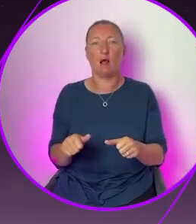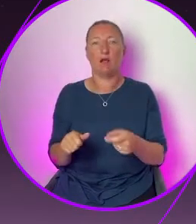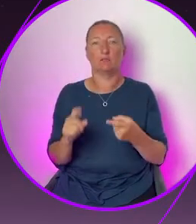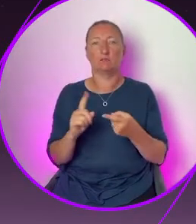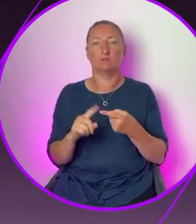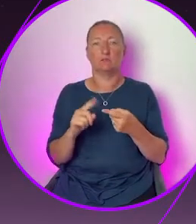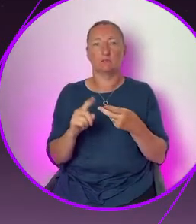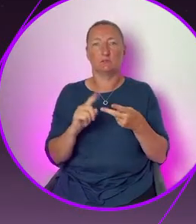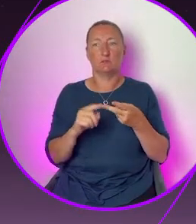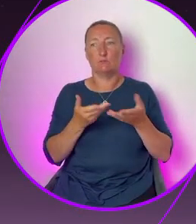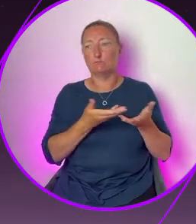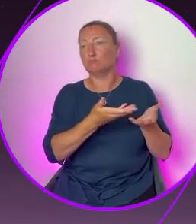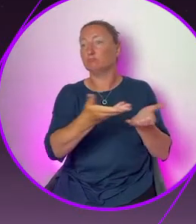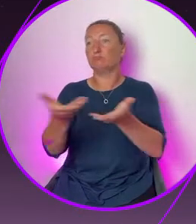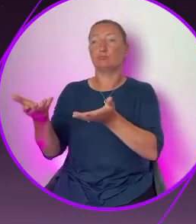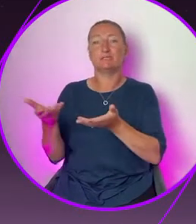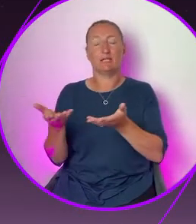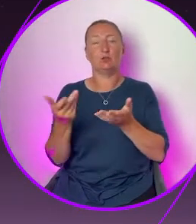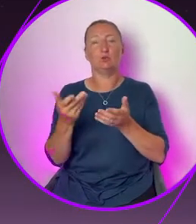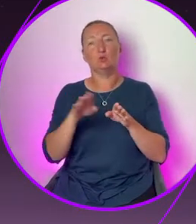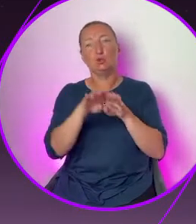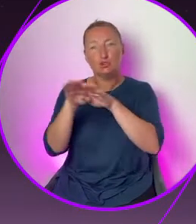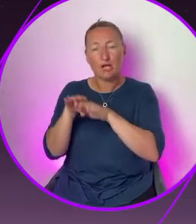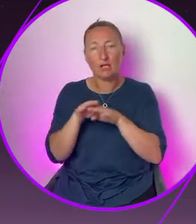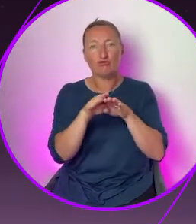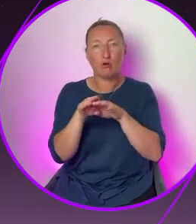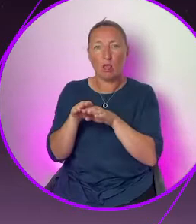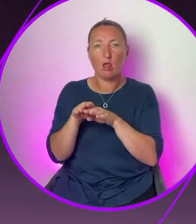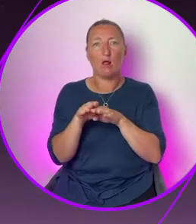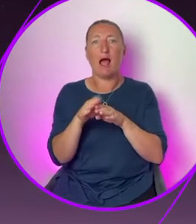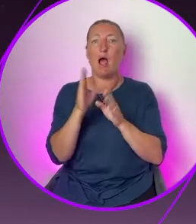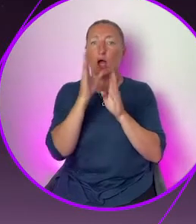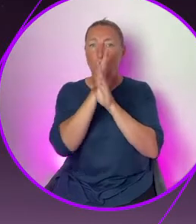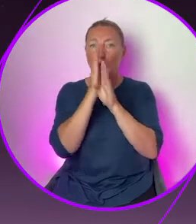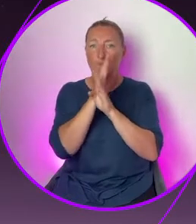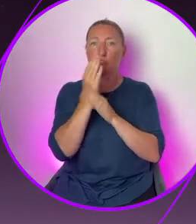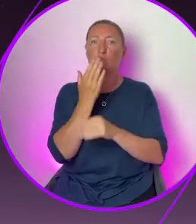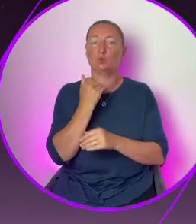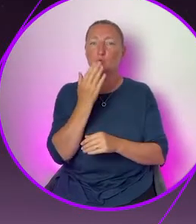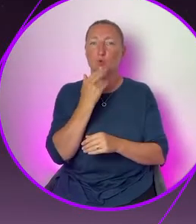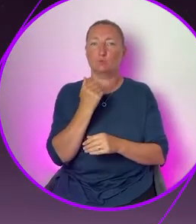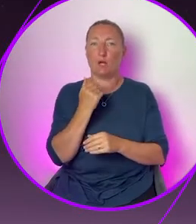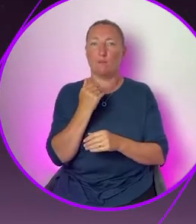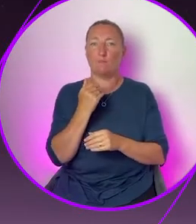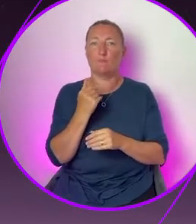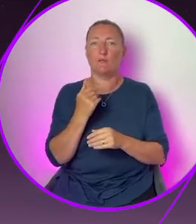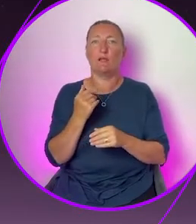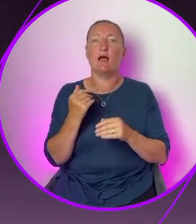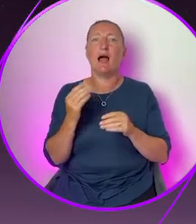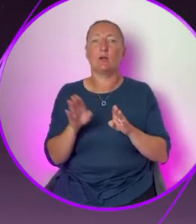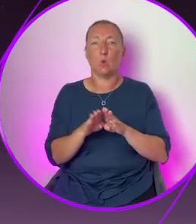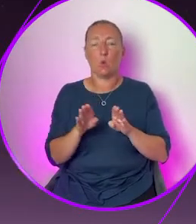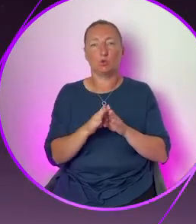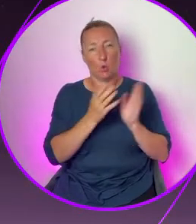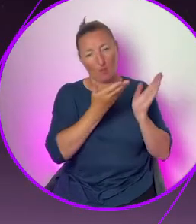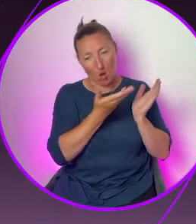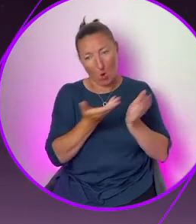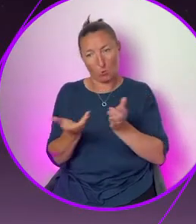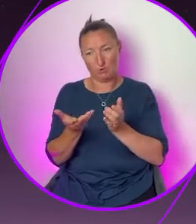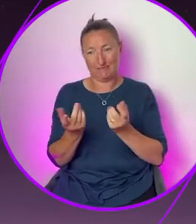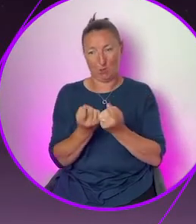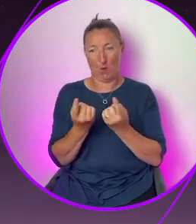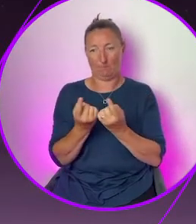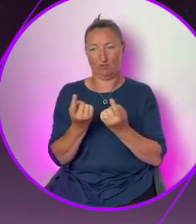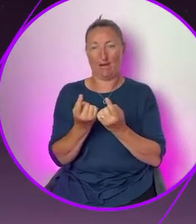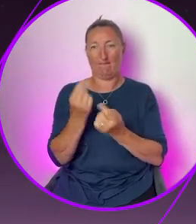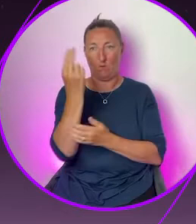anonymous viewership. And number 3, that a specially configured physical space is the hosting environment of those presented objects or artworks.